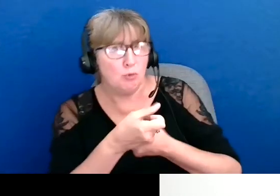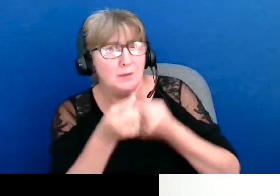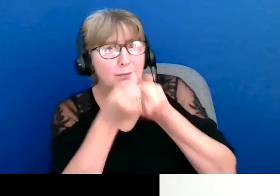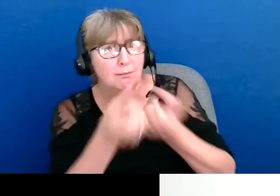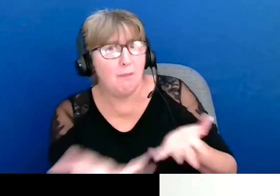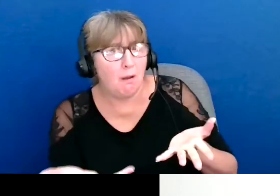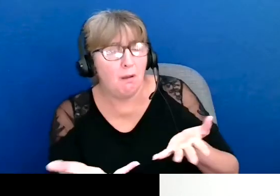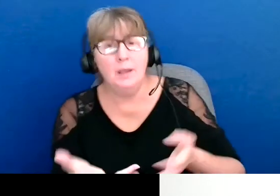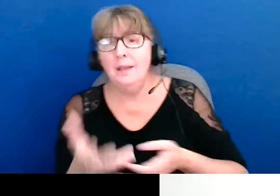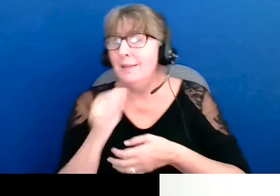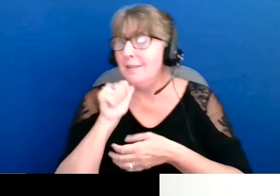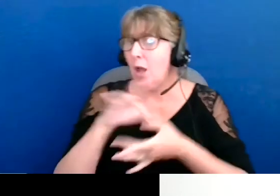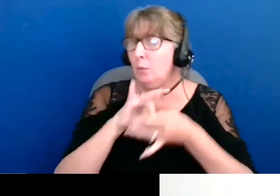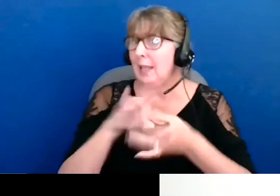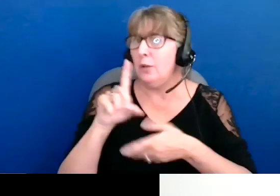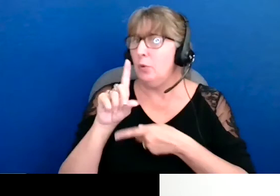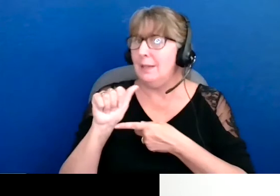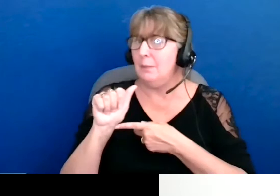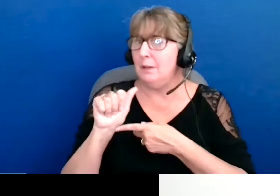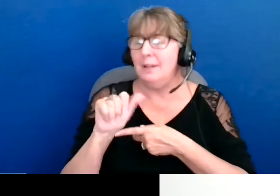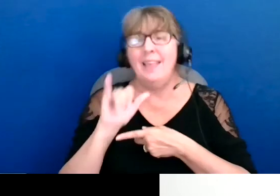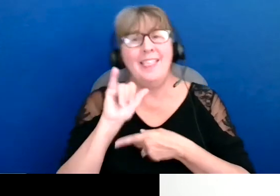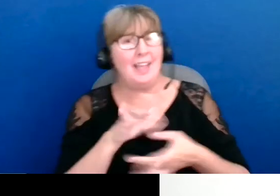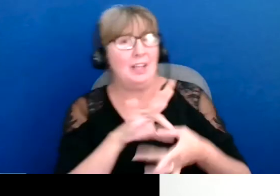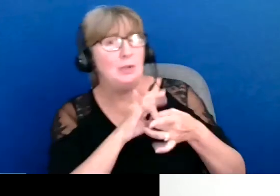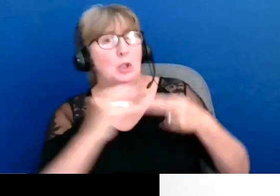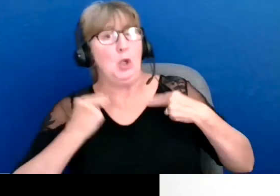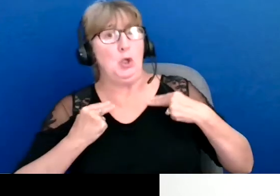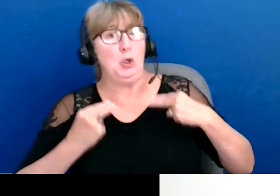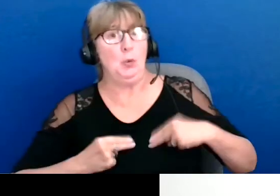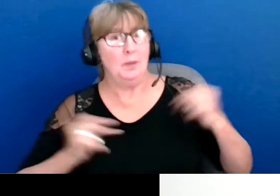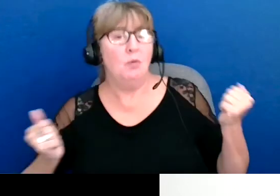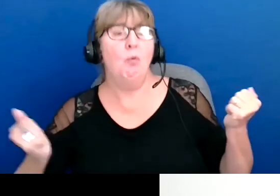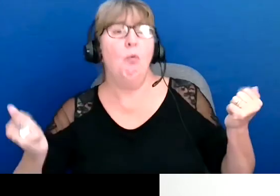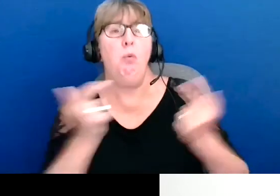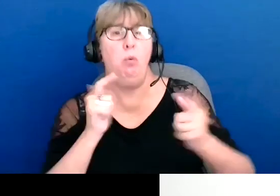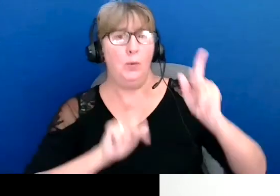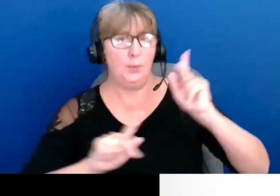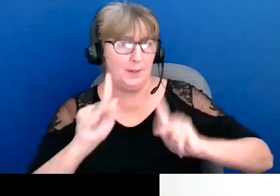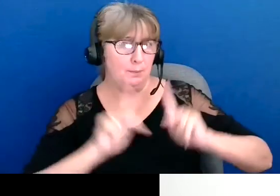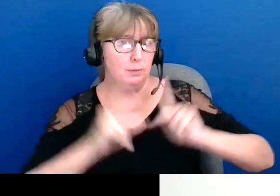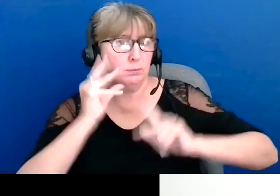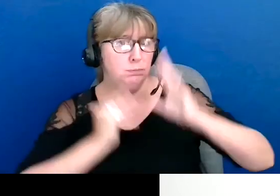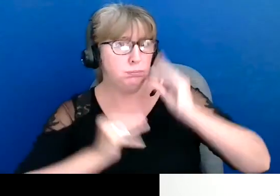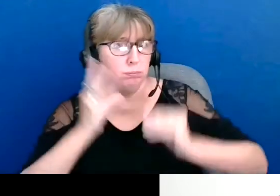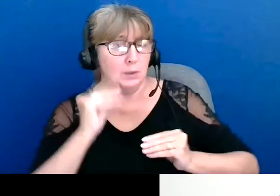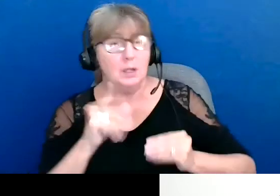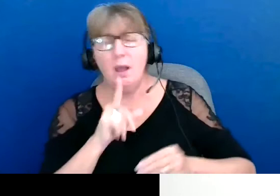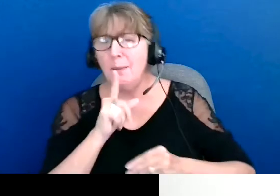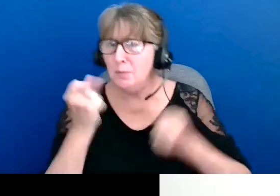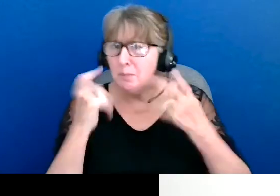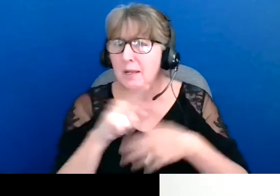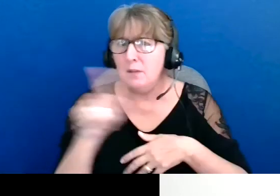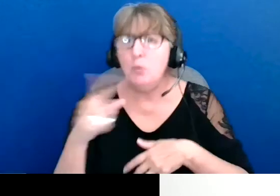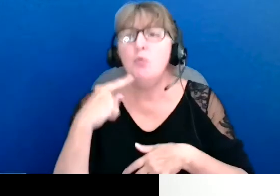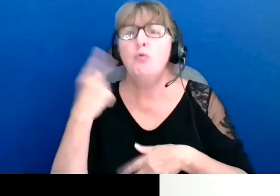disability thing. That's a human thing. I'm sure lots of you have told a secret to a friend, and